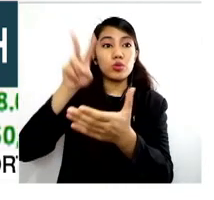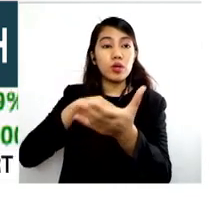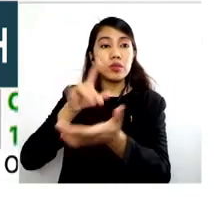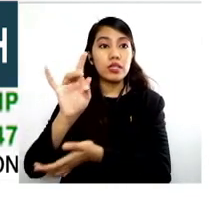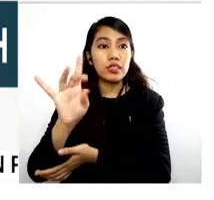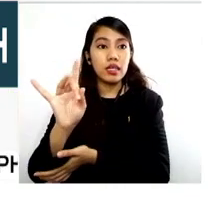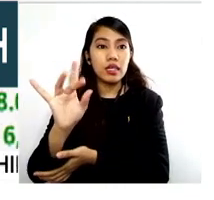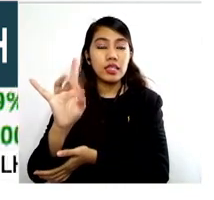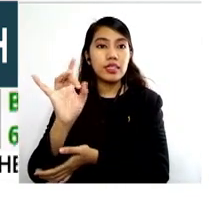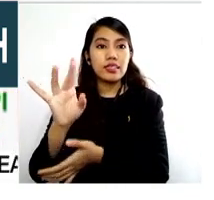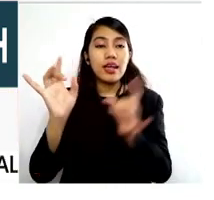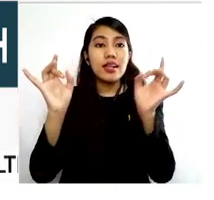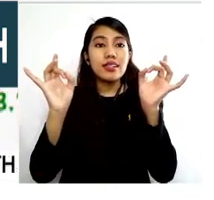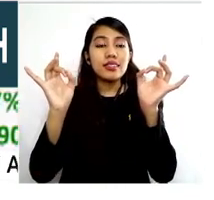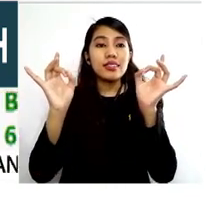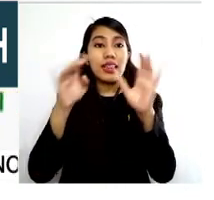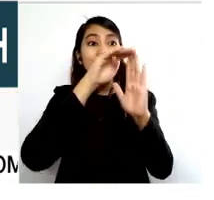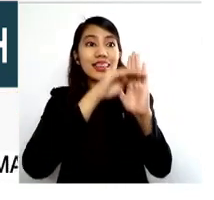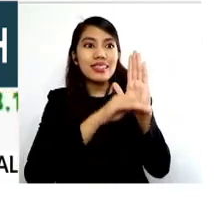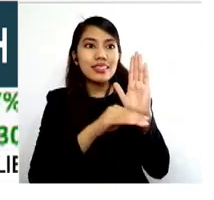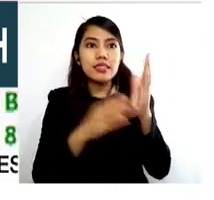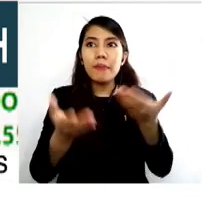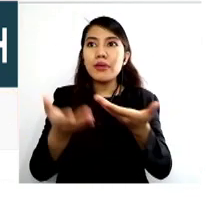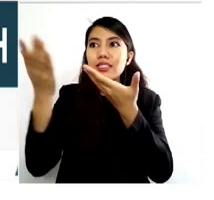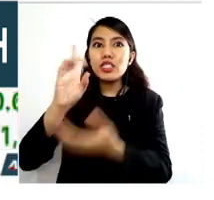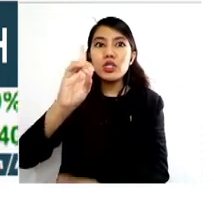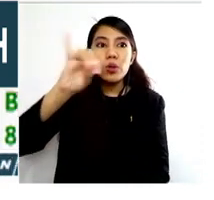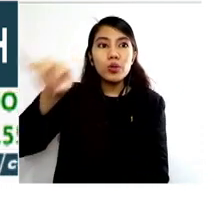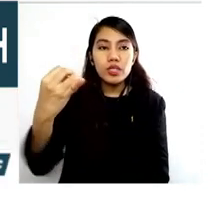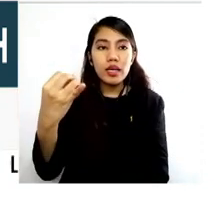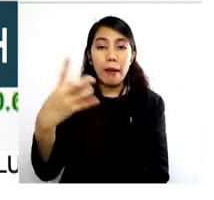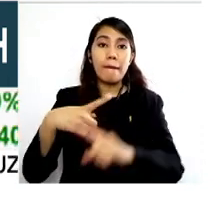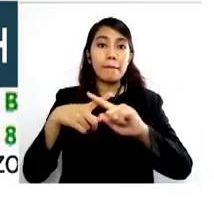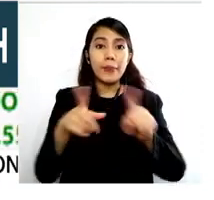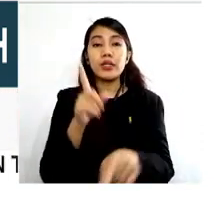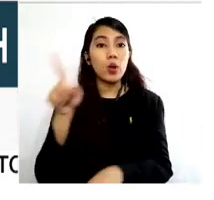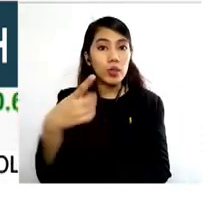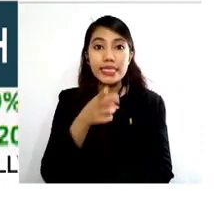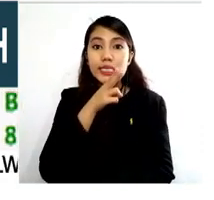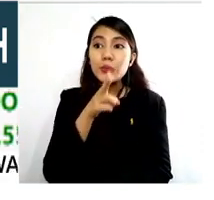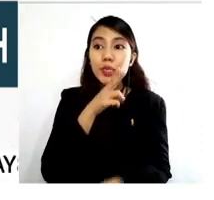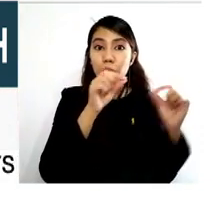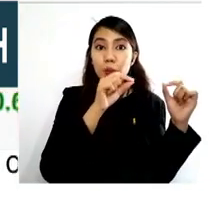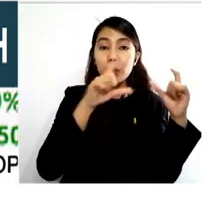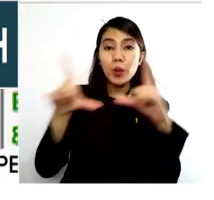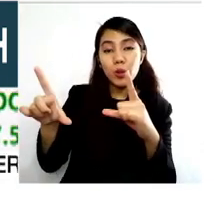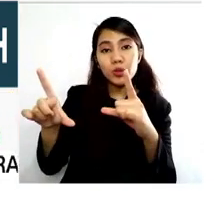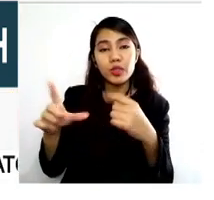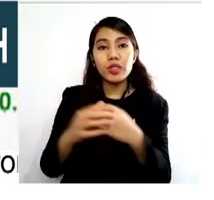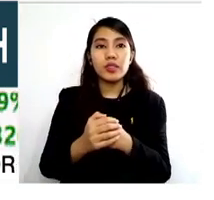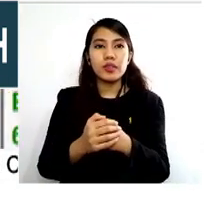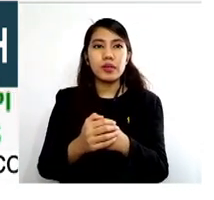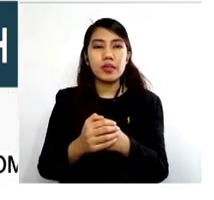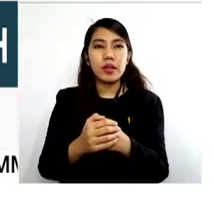2018 list submitted by the DOJ, no, before a local court in that proscription case of the Communist Party of the